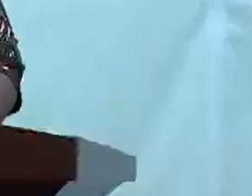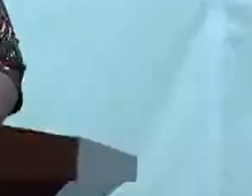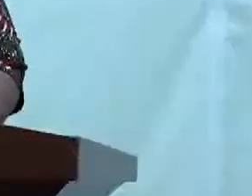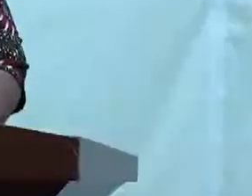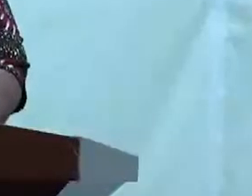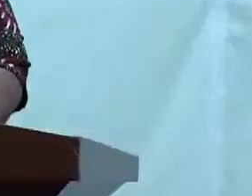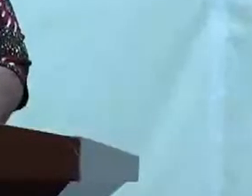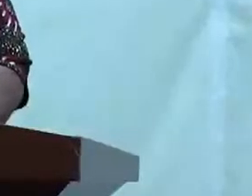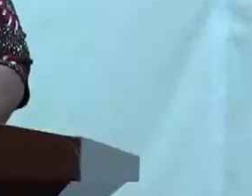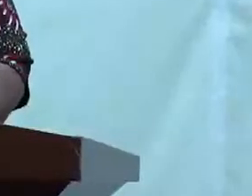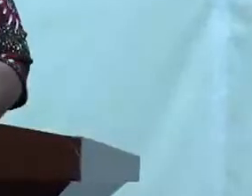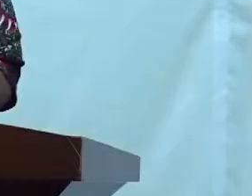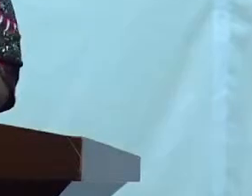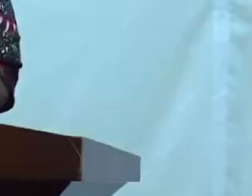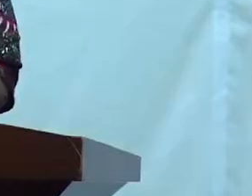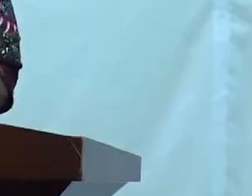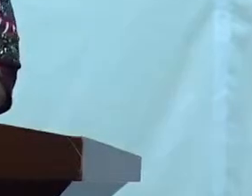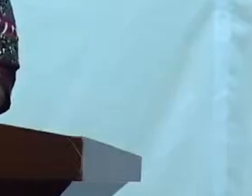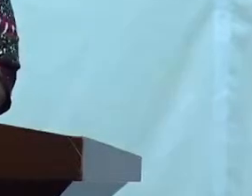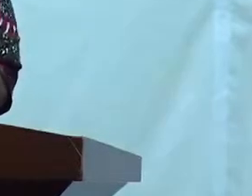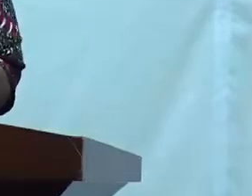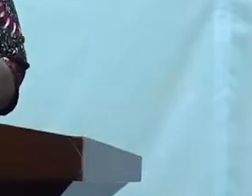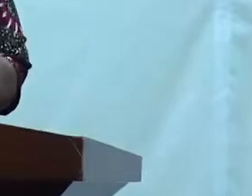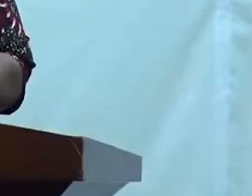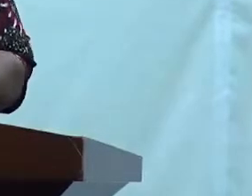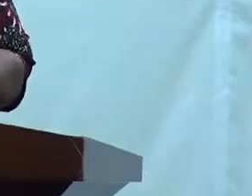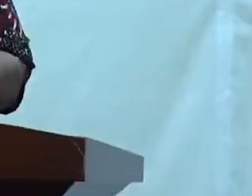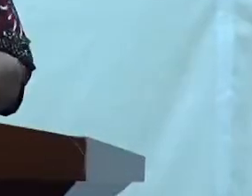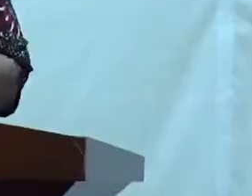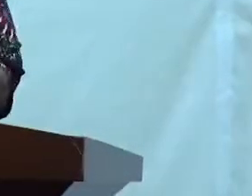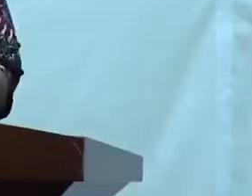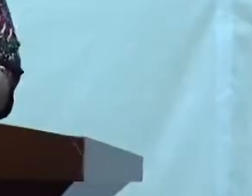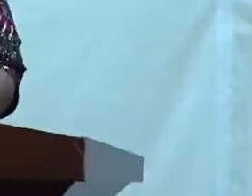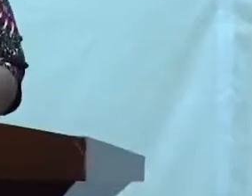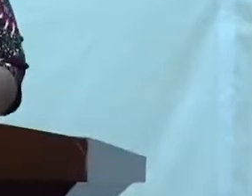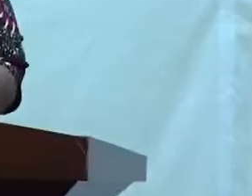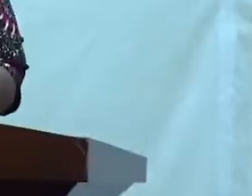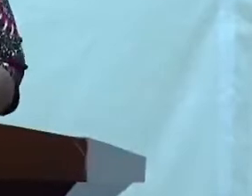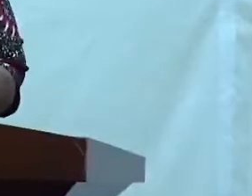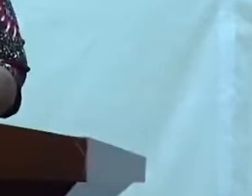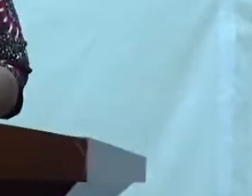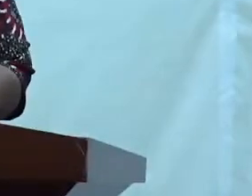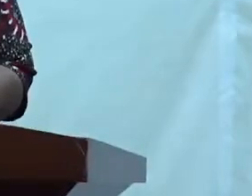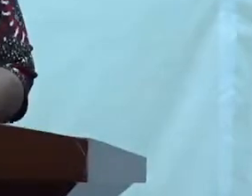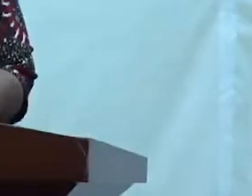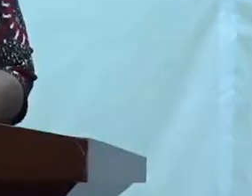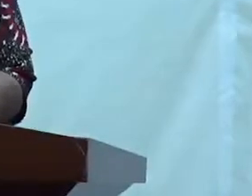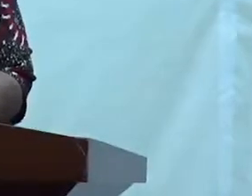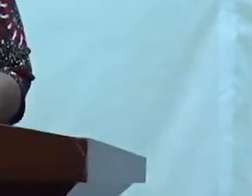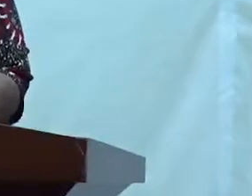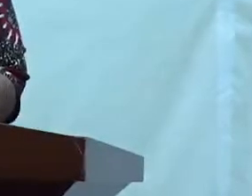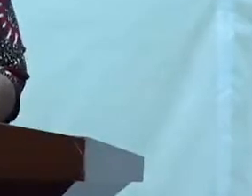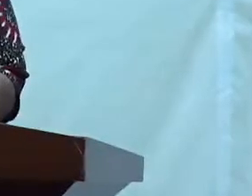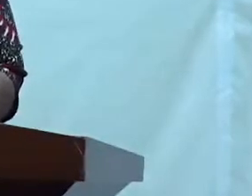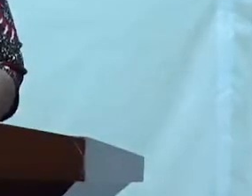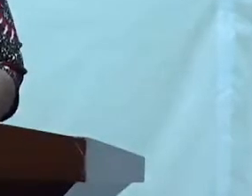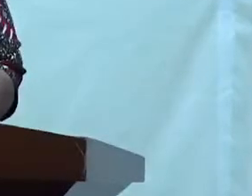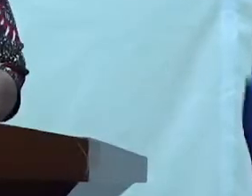Mind. This is the 17th, and we know that this Kronti, is the 17th lecture. Over the period, we started in